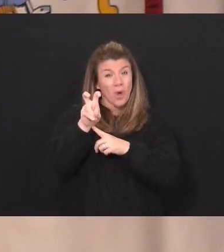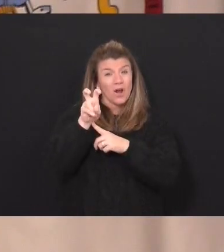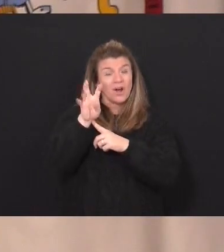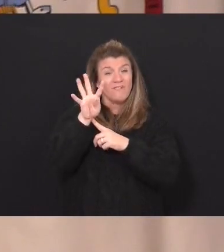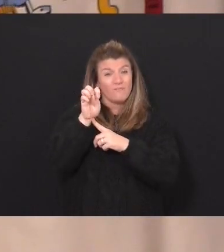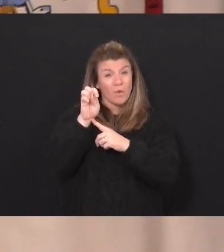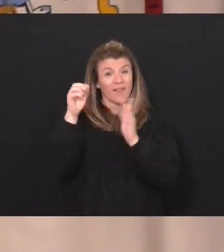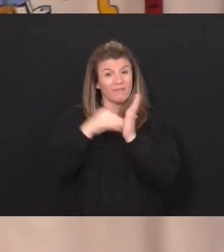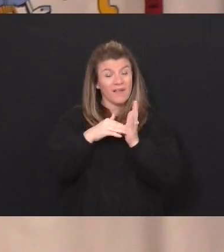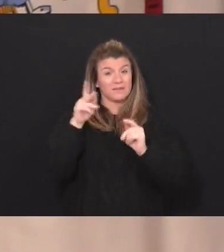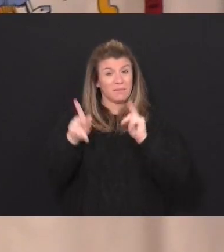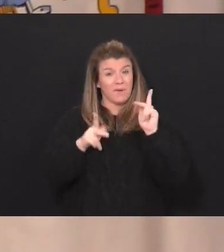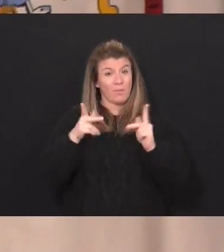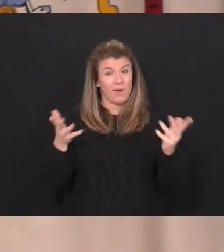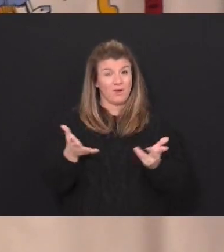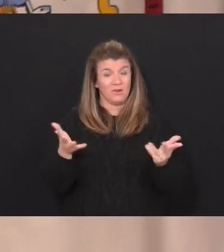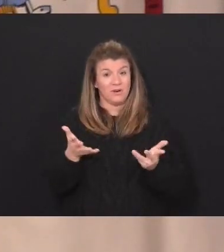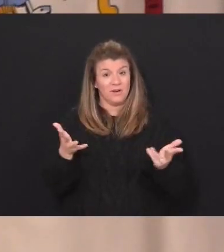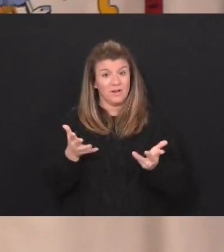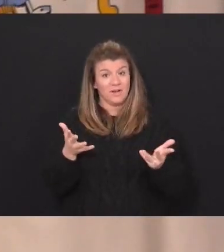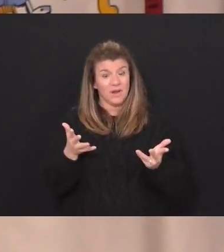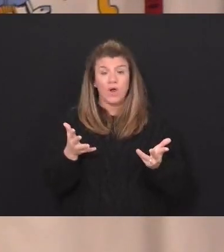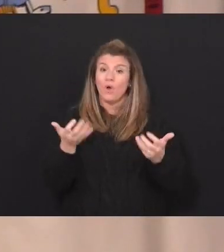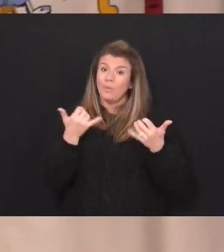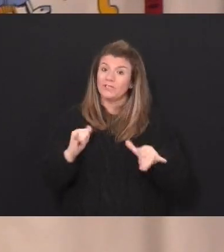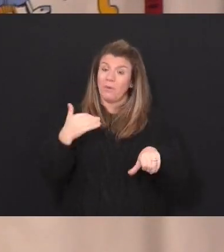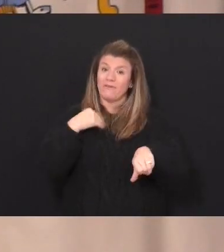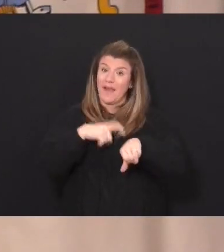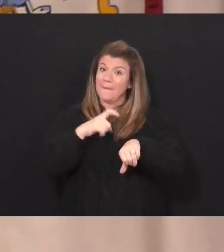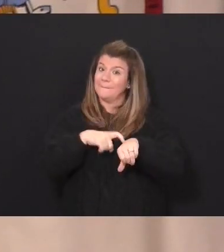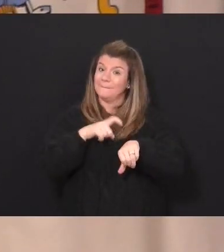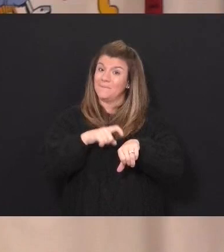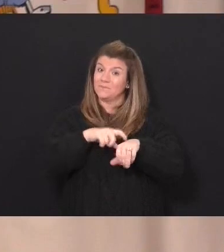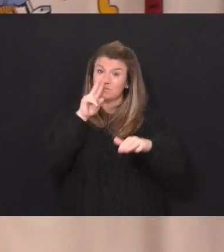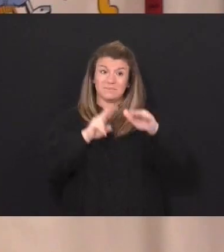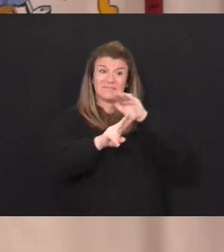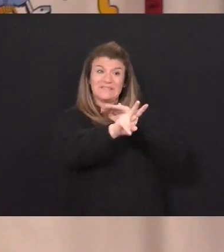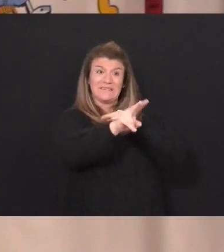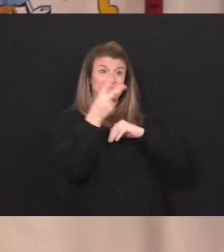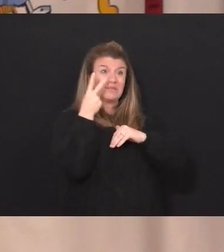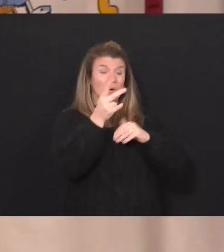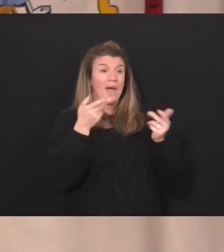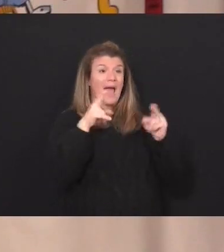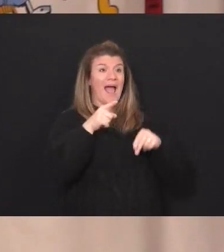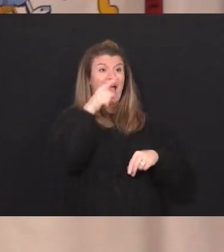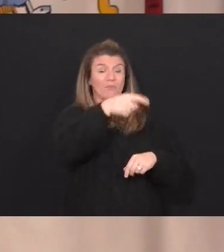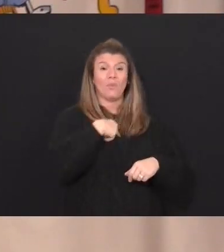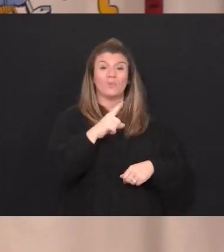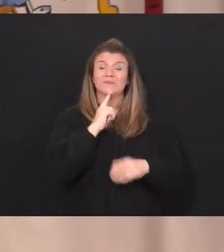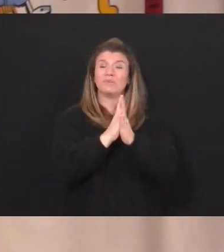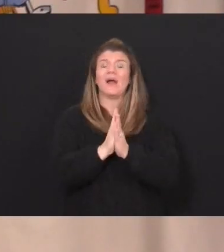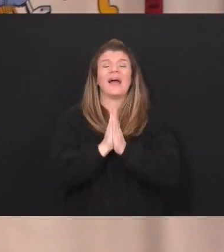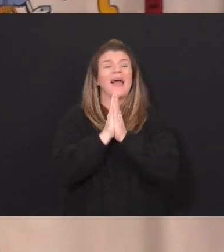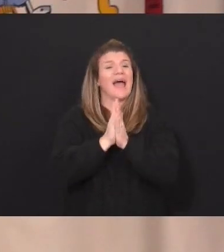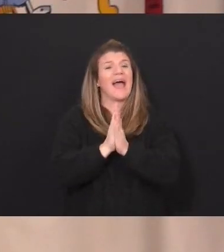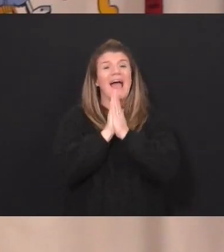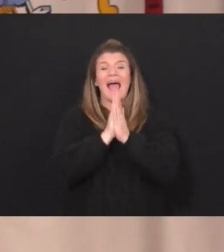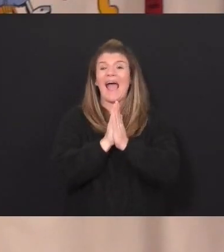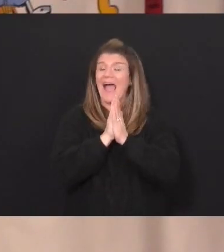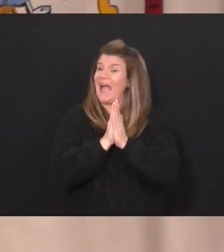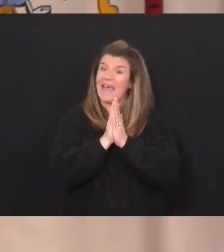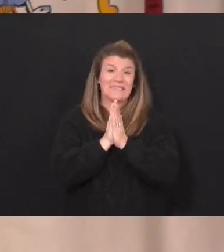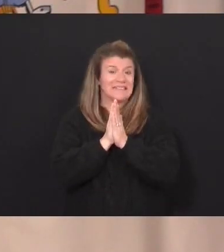country. Well, we've got a long ways to go. Let's hope and pray in every way, shape, form, and fashion this wind some